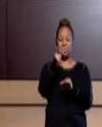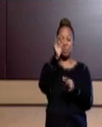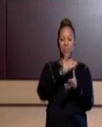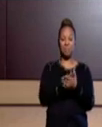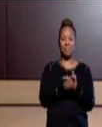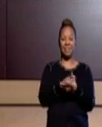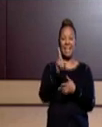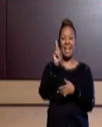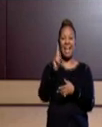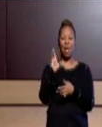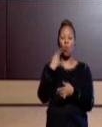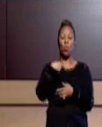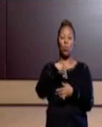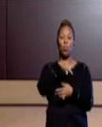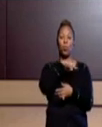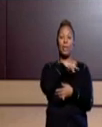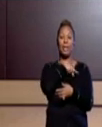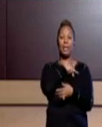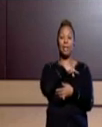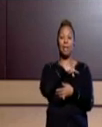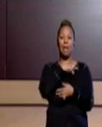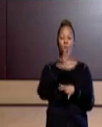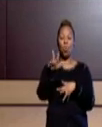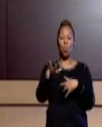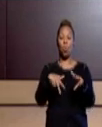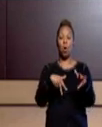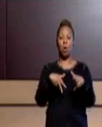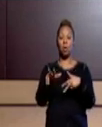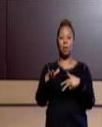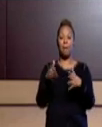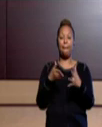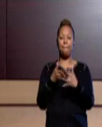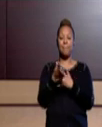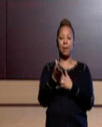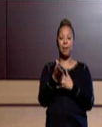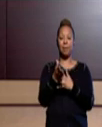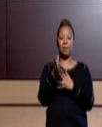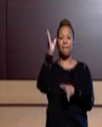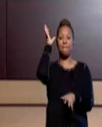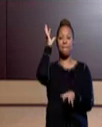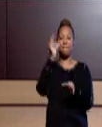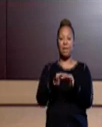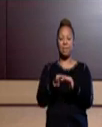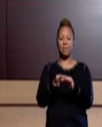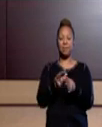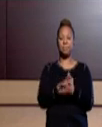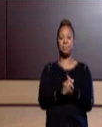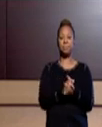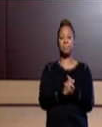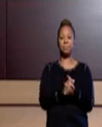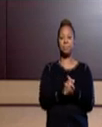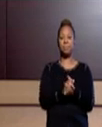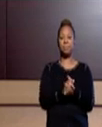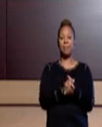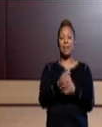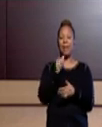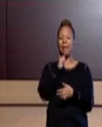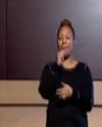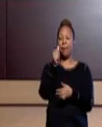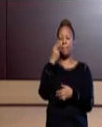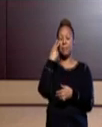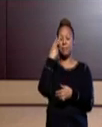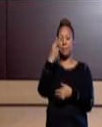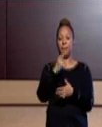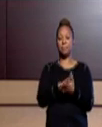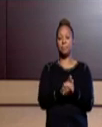I need you. We walk by faith and not by